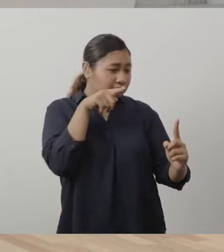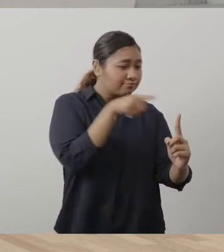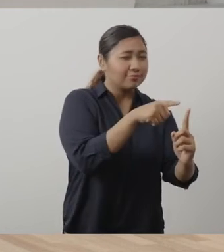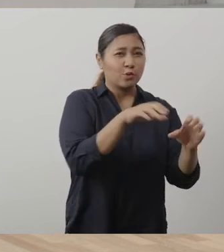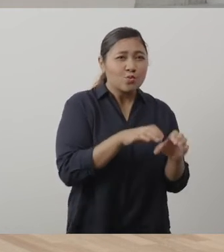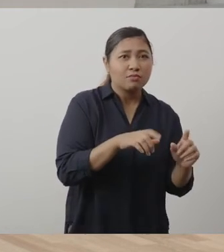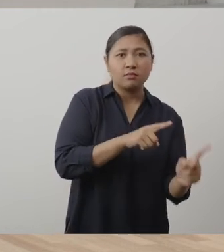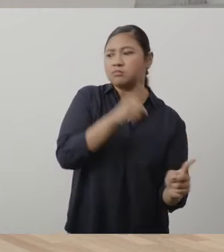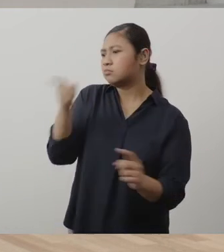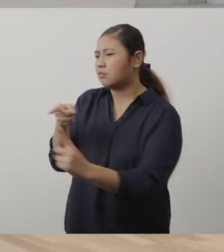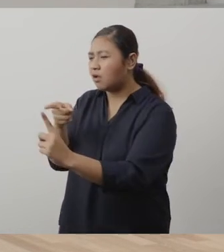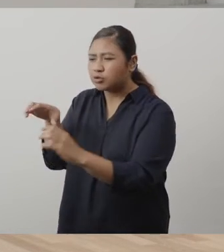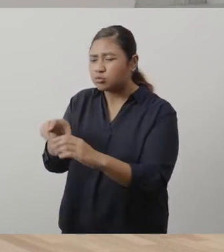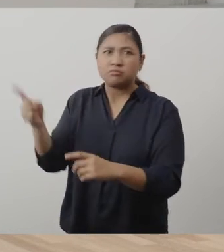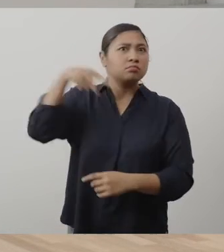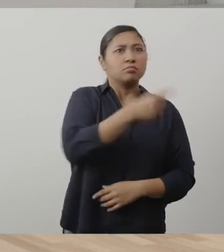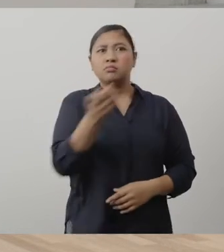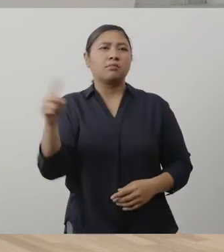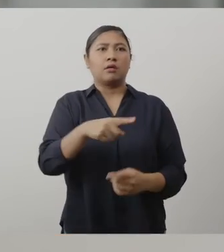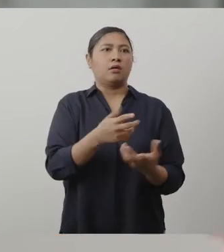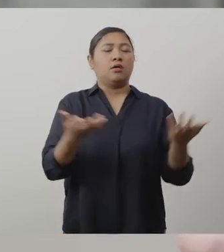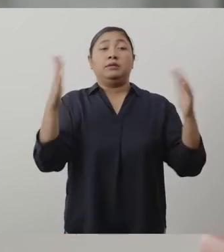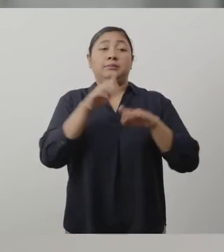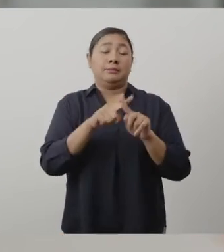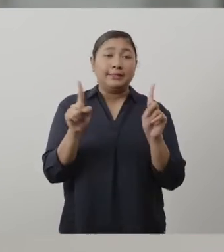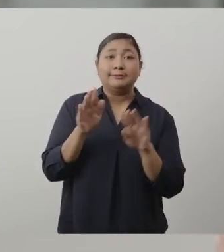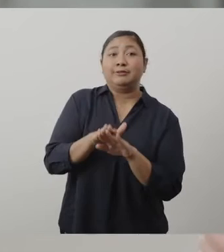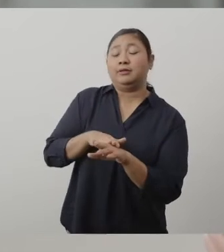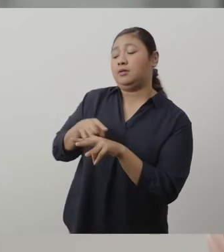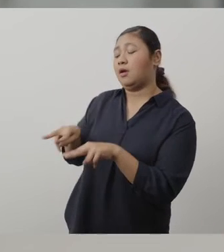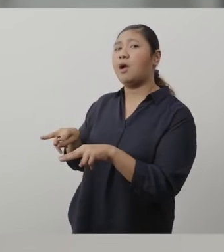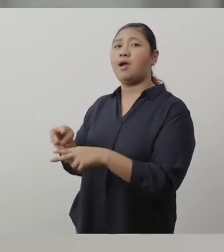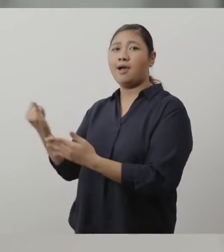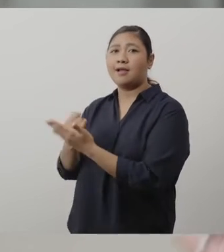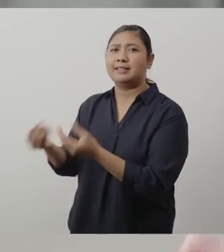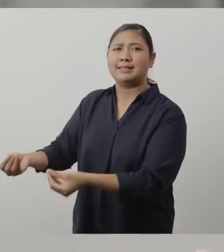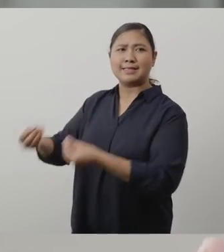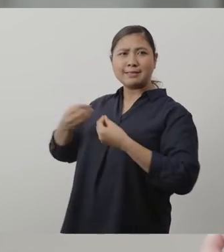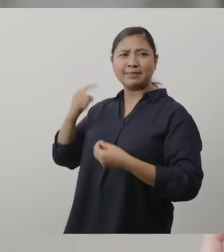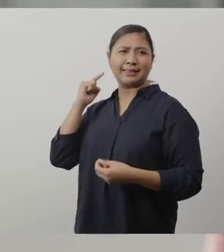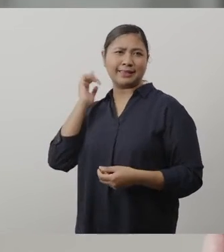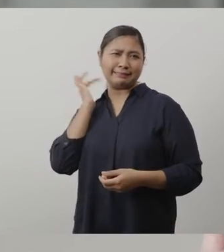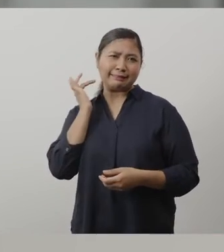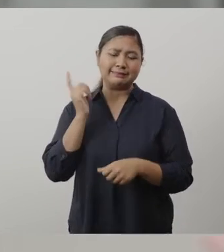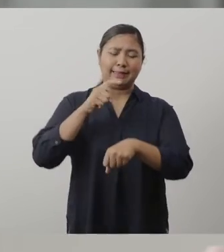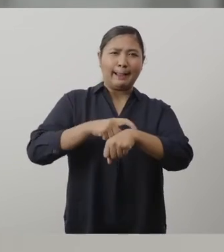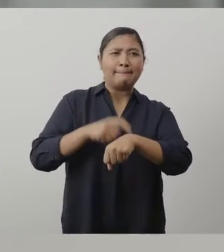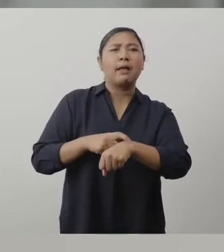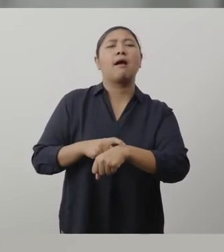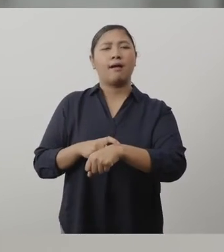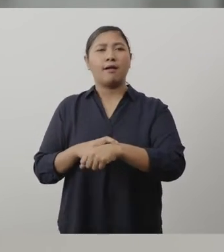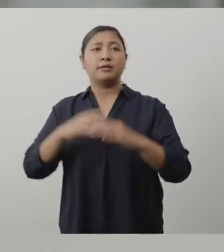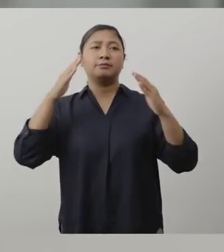in our life, and looking at art pieces slows down that sense of time, and I feel like that is something